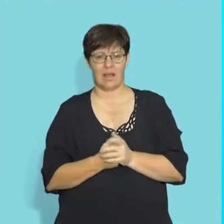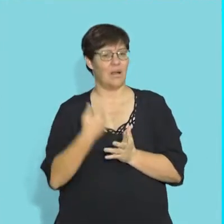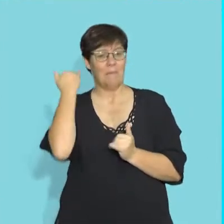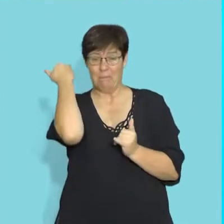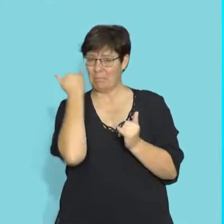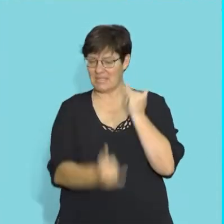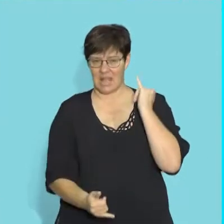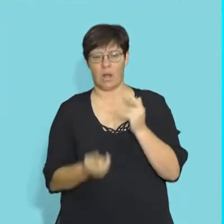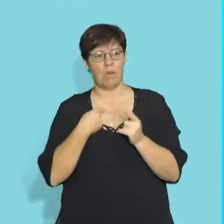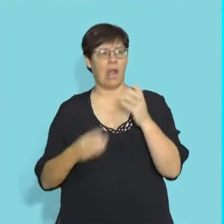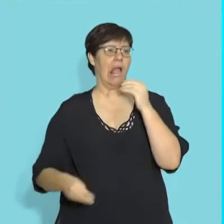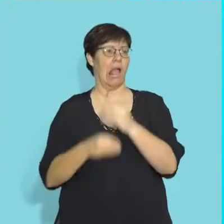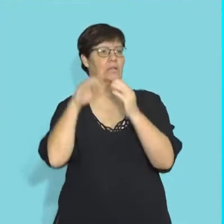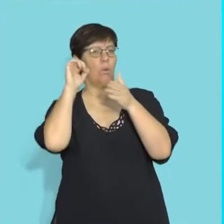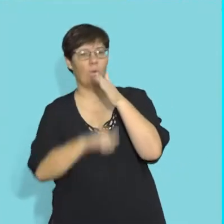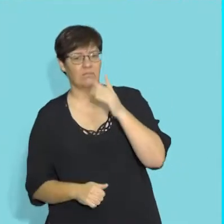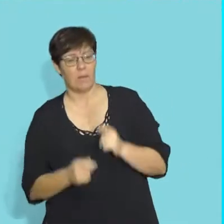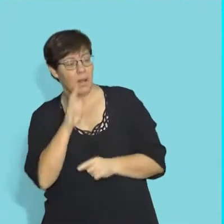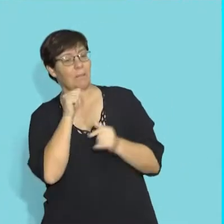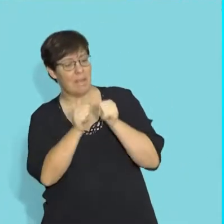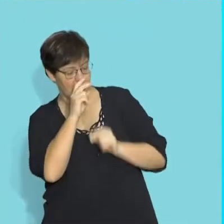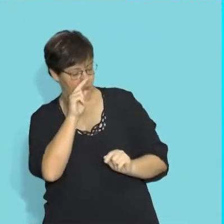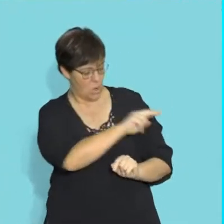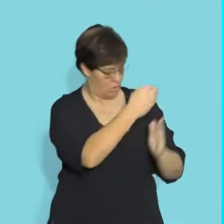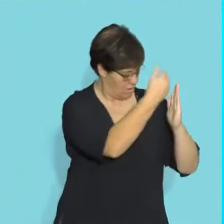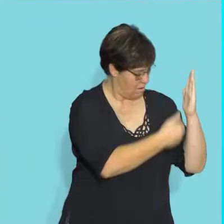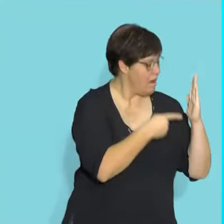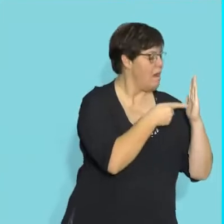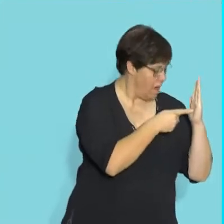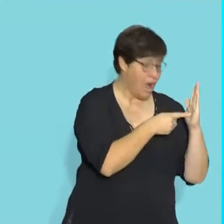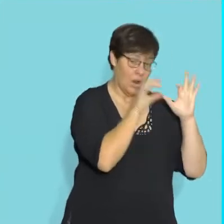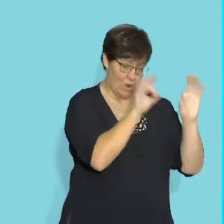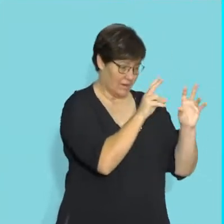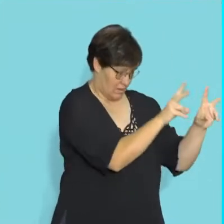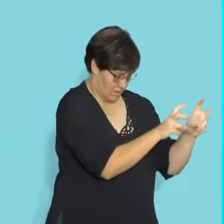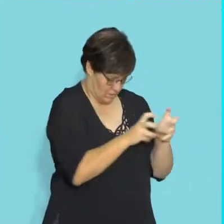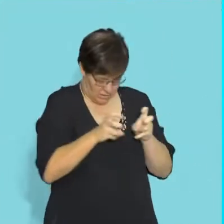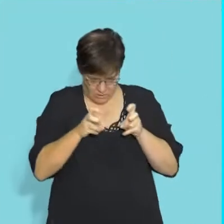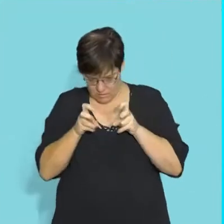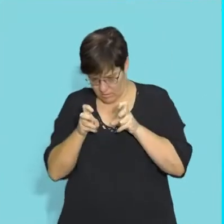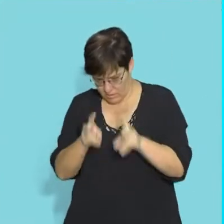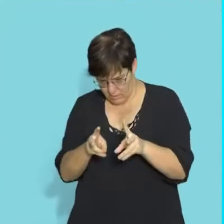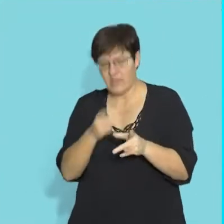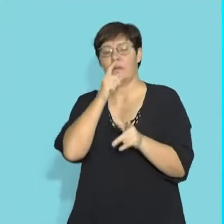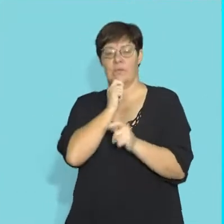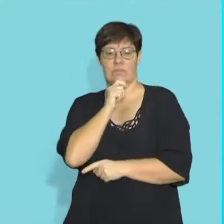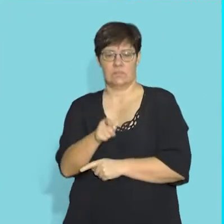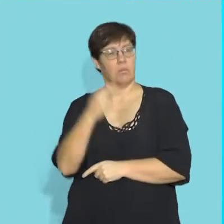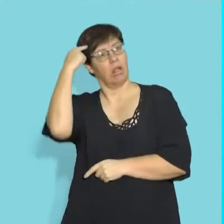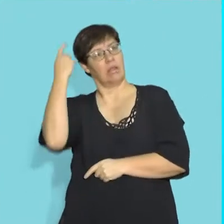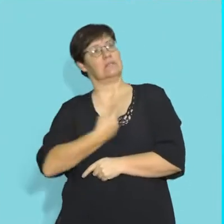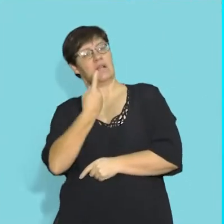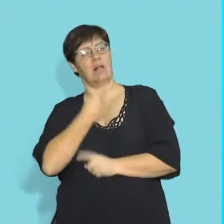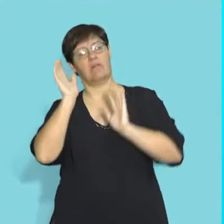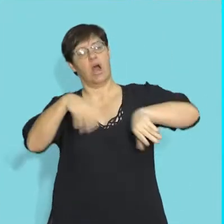make a careless mistake and add instead of subtract if I try to remember that formula. So get the formula from the formula sheet and let's make sure that